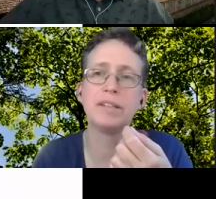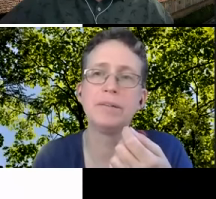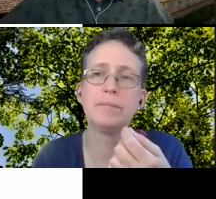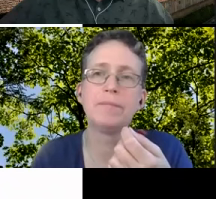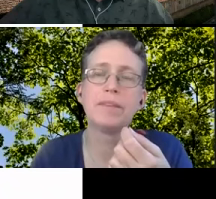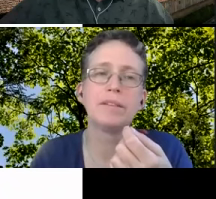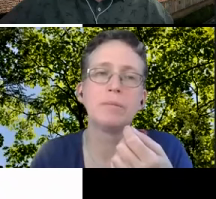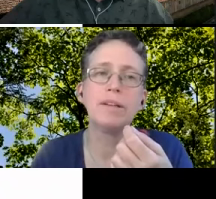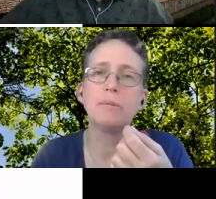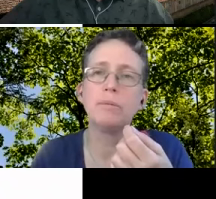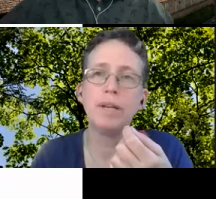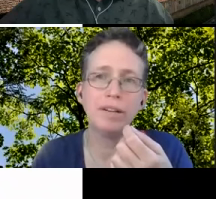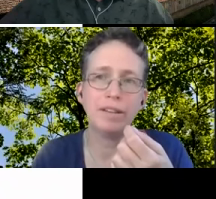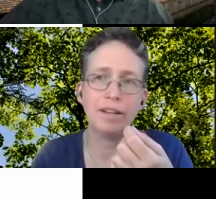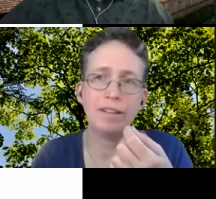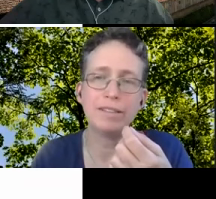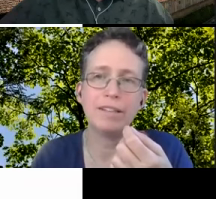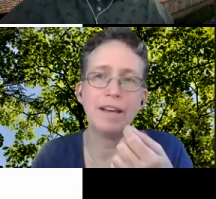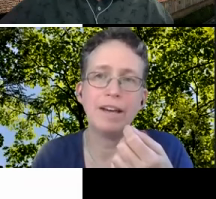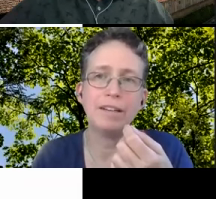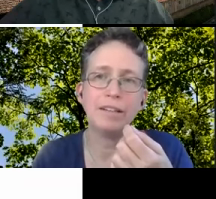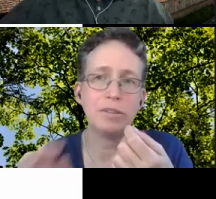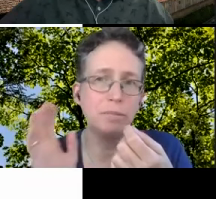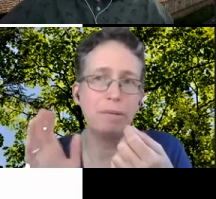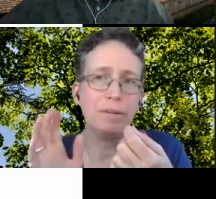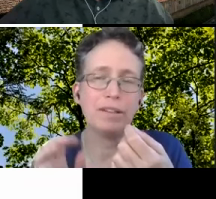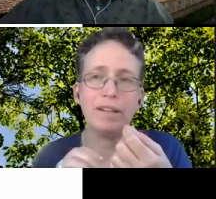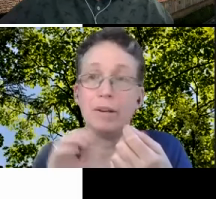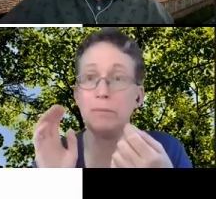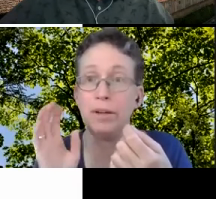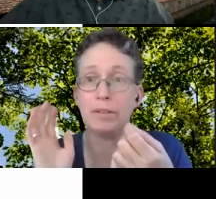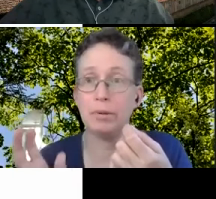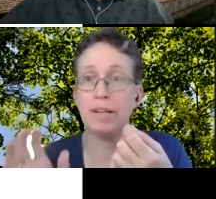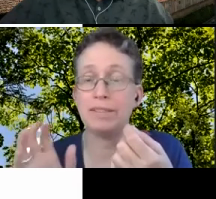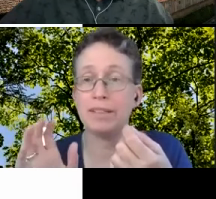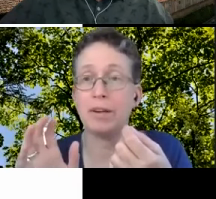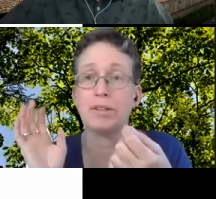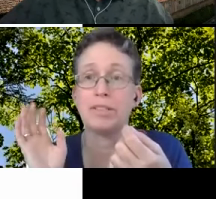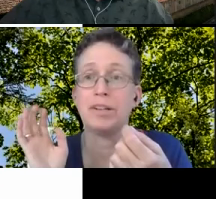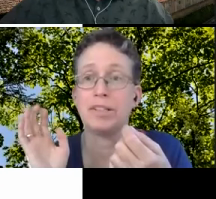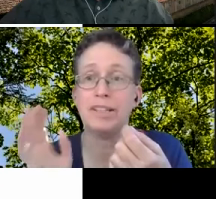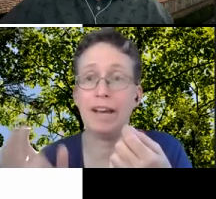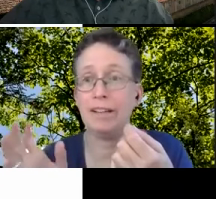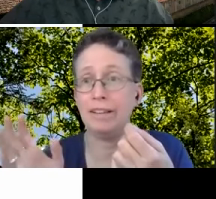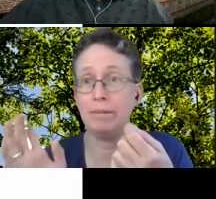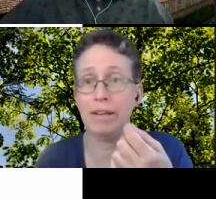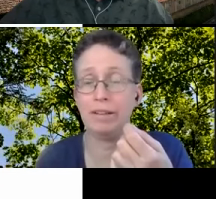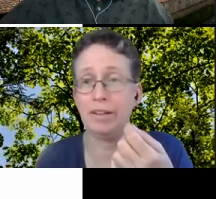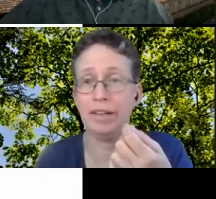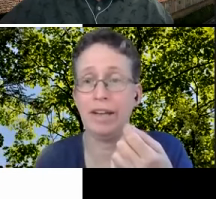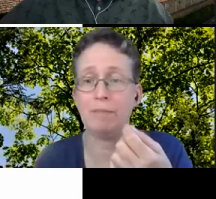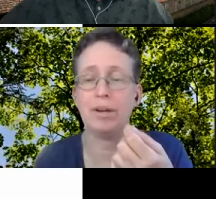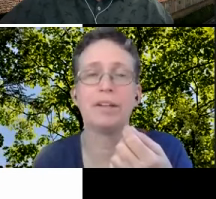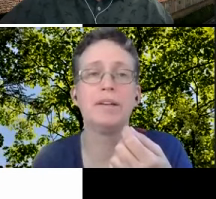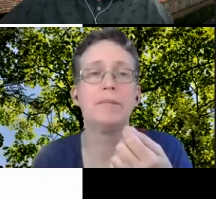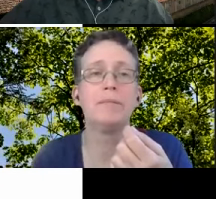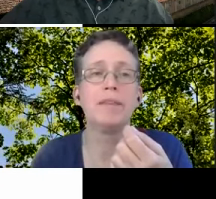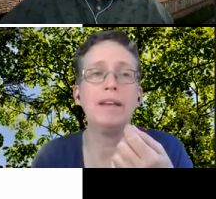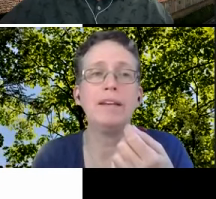songbirds? So one of the weird things is that, so you probably are thinking, oh boy, those poor nesting songbirds are just had it. They're going to get